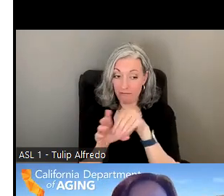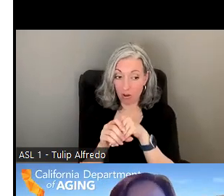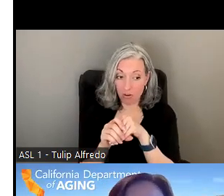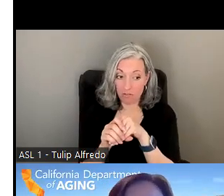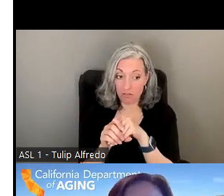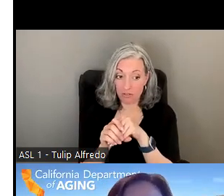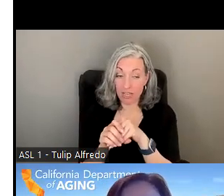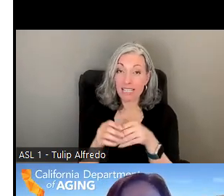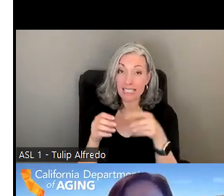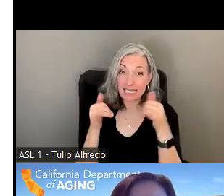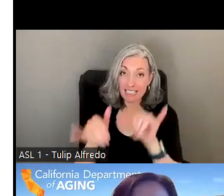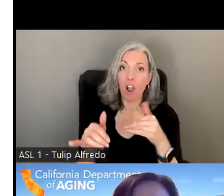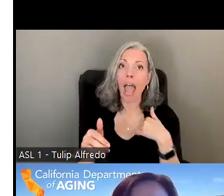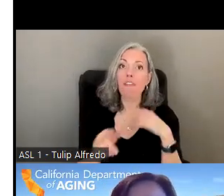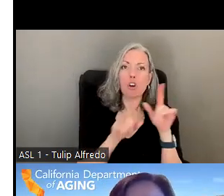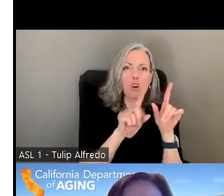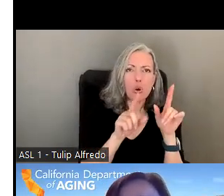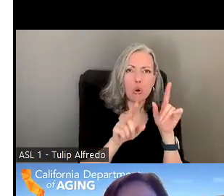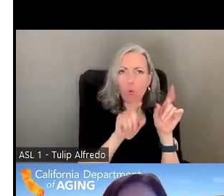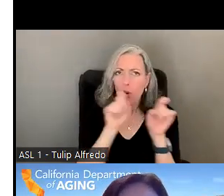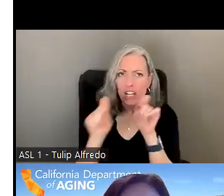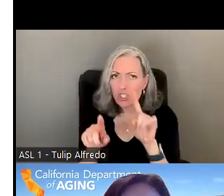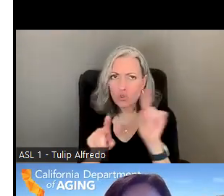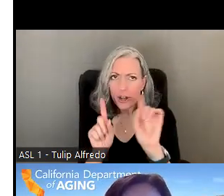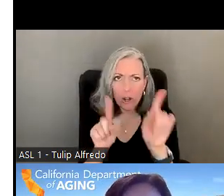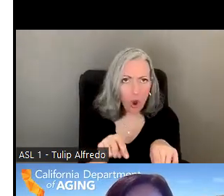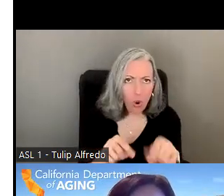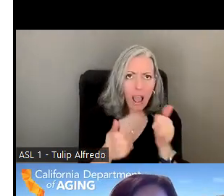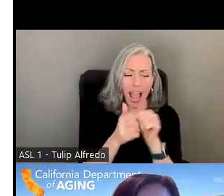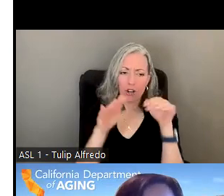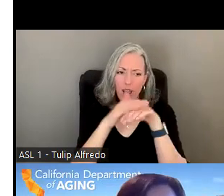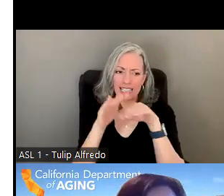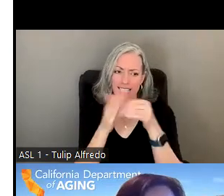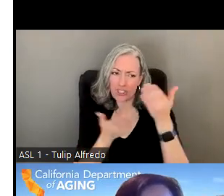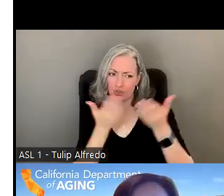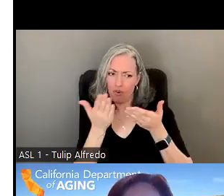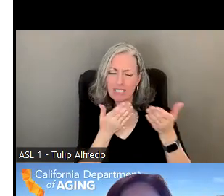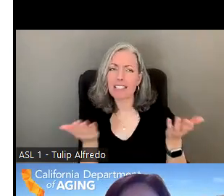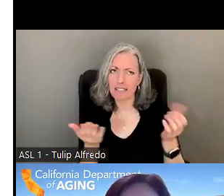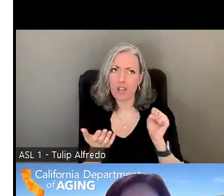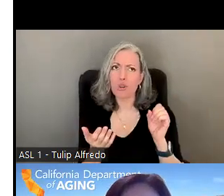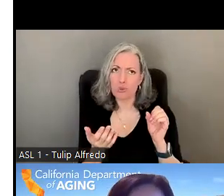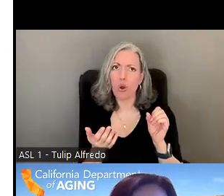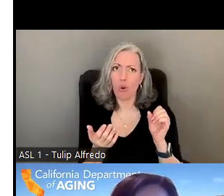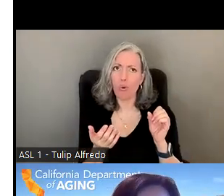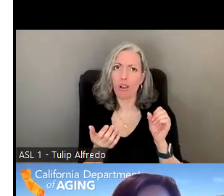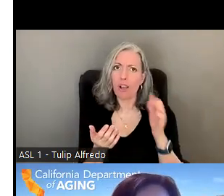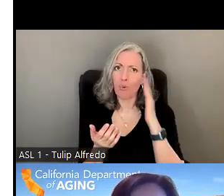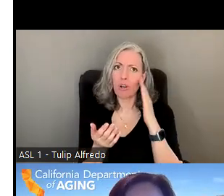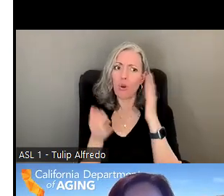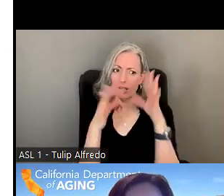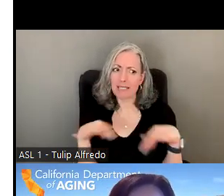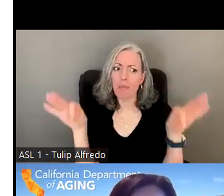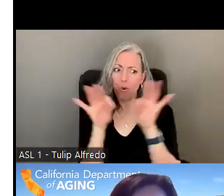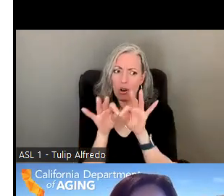still questions about where to go and how to access services. So we flag that as an important area